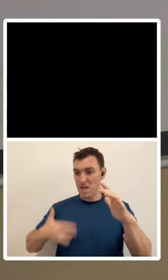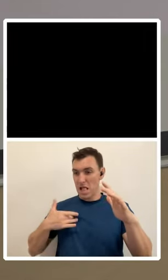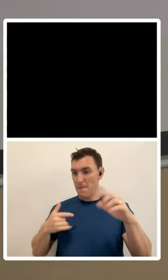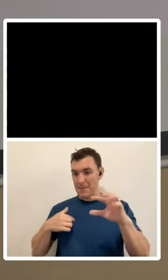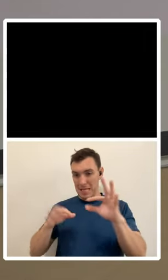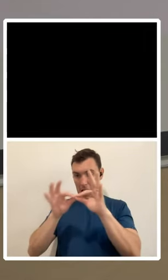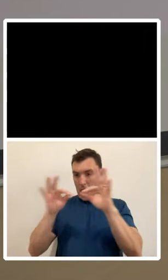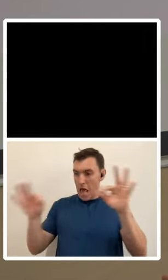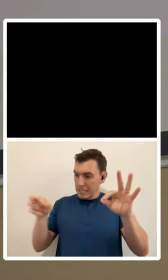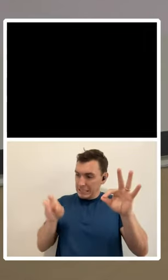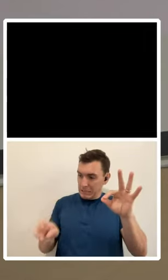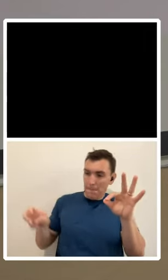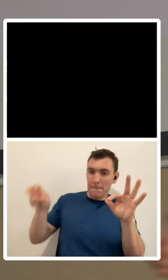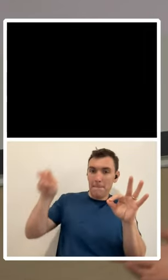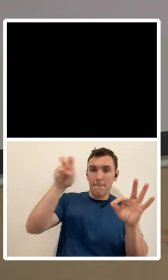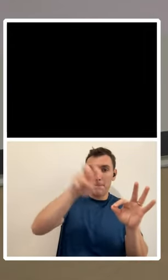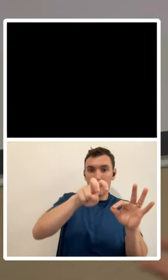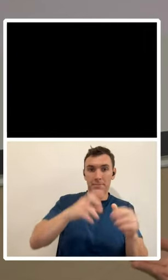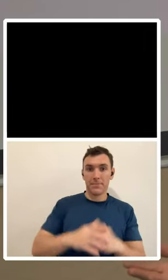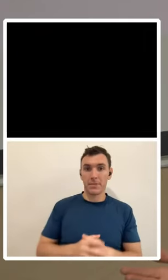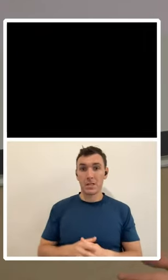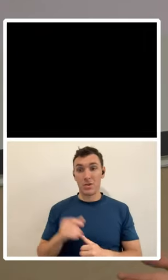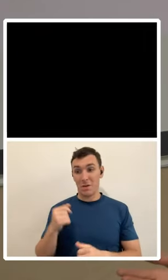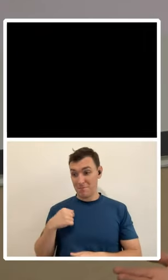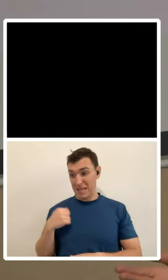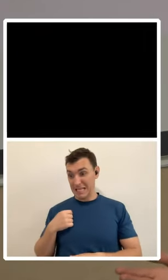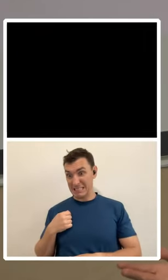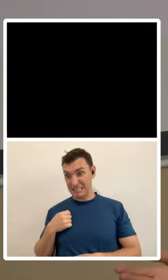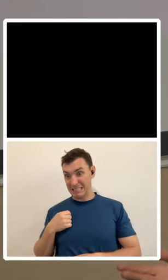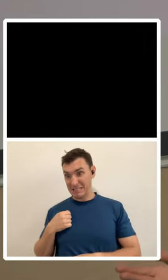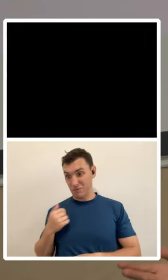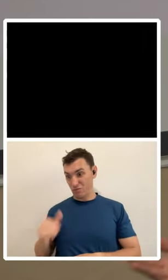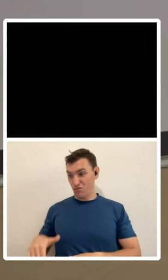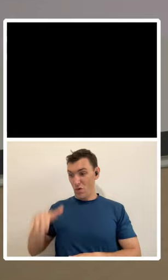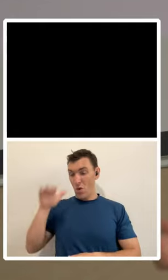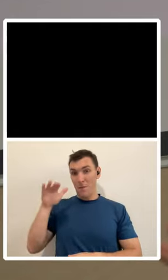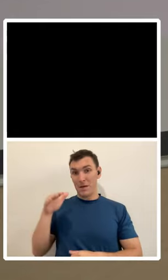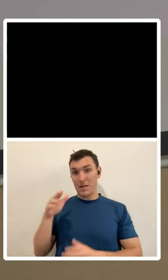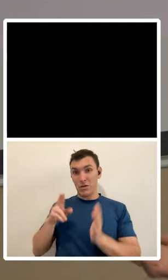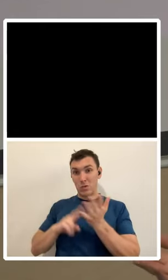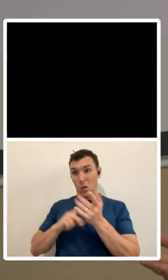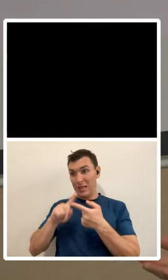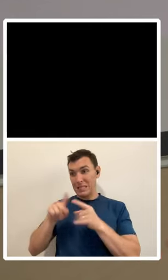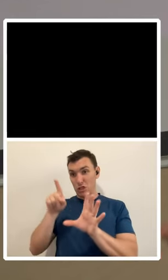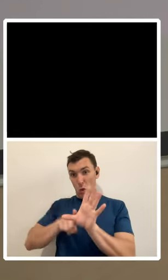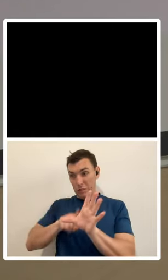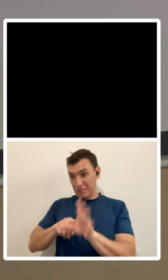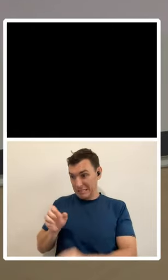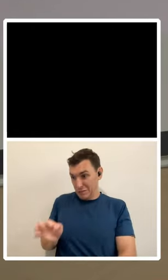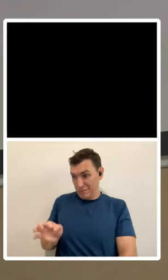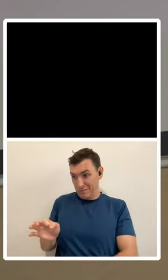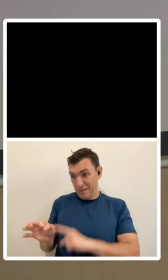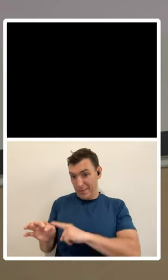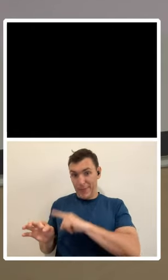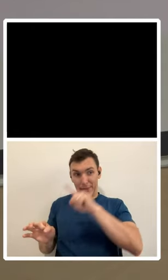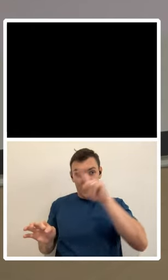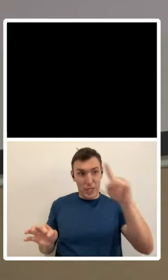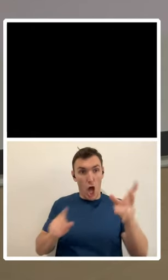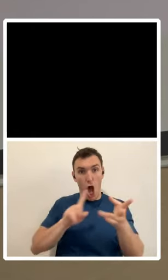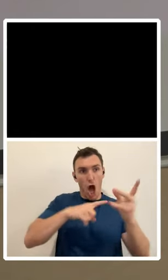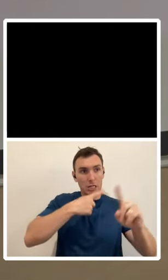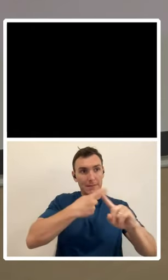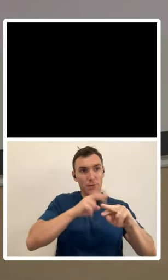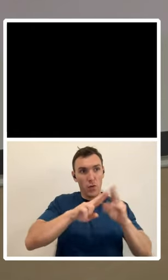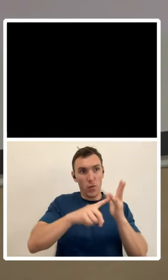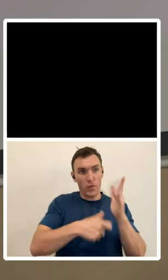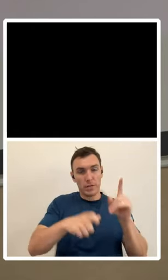town in northeast Yorkshire to Oxford, I did have a mental breakdown when I went there for the first time. I found it just completely overwhelming because, I didn't really